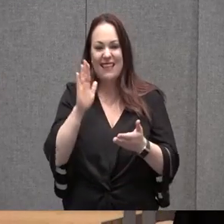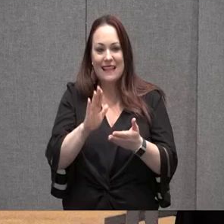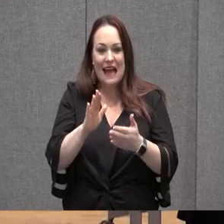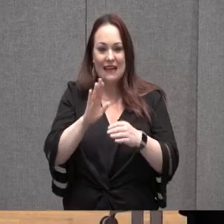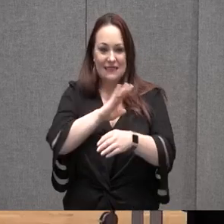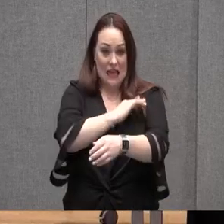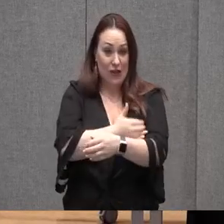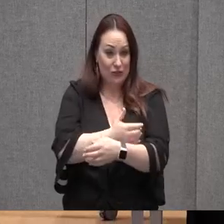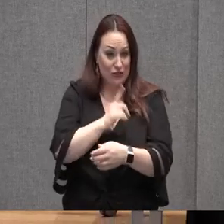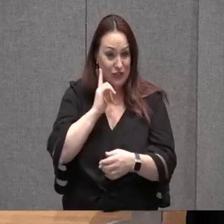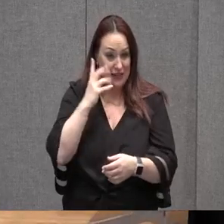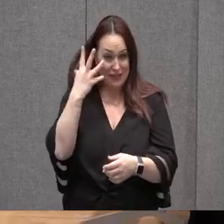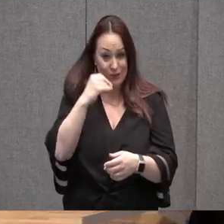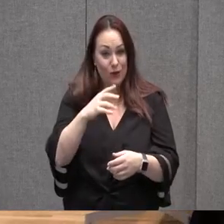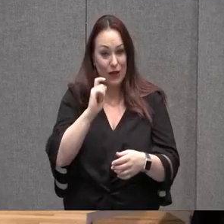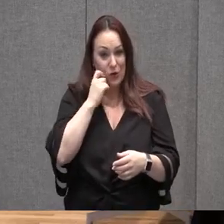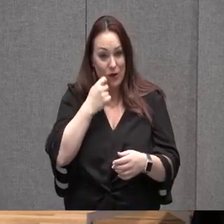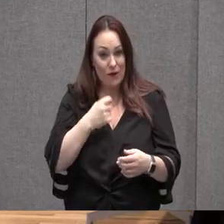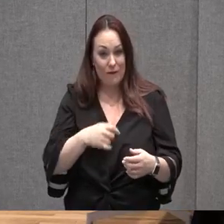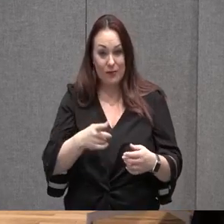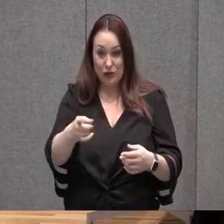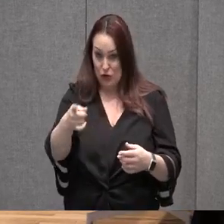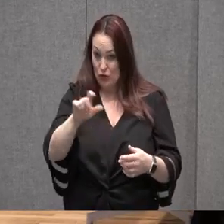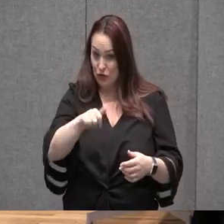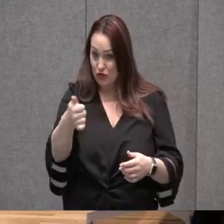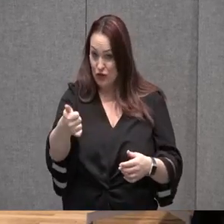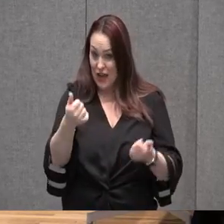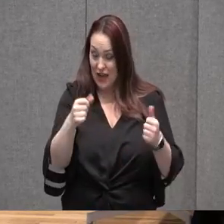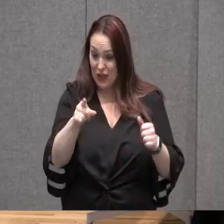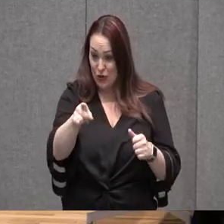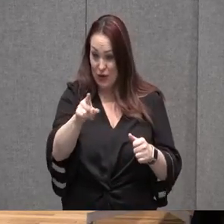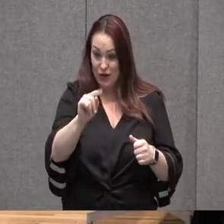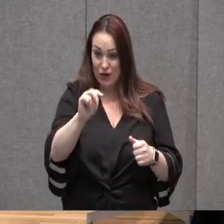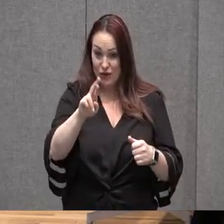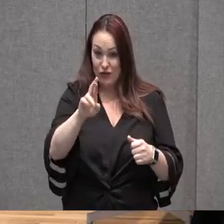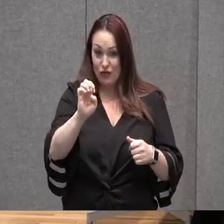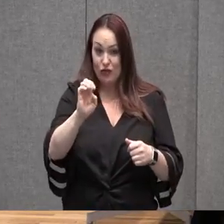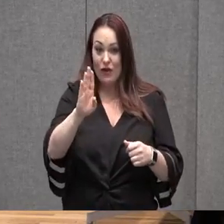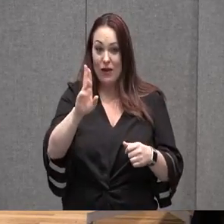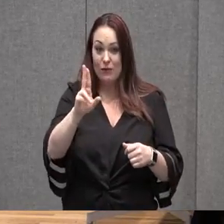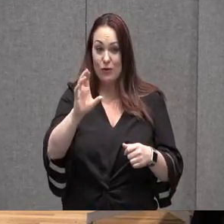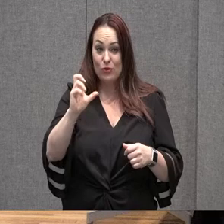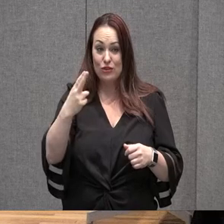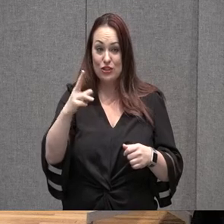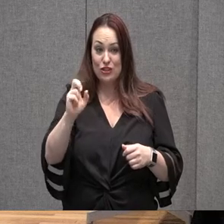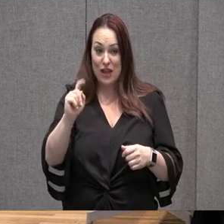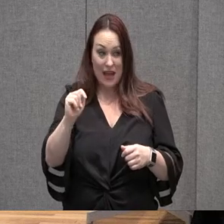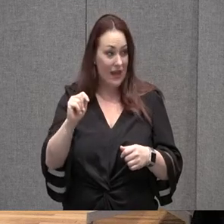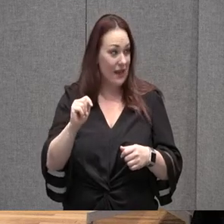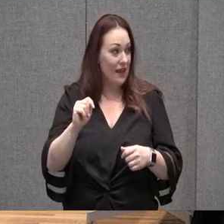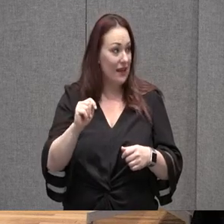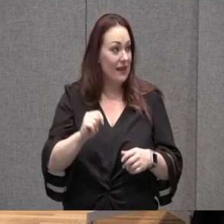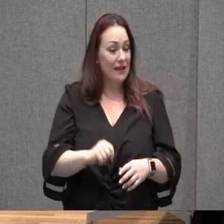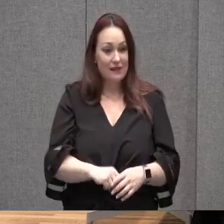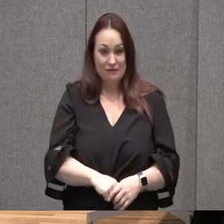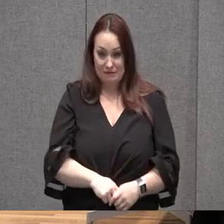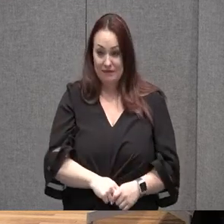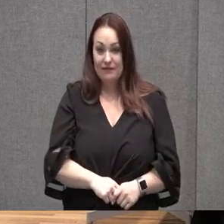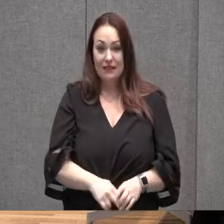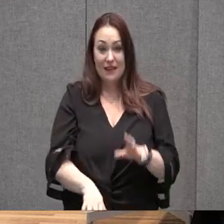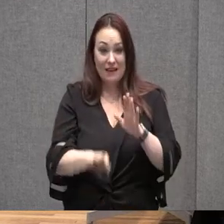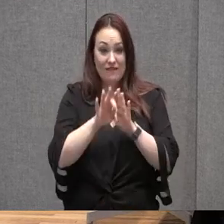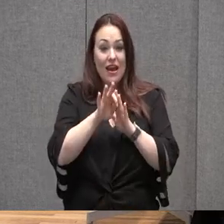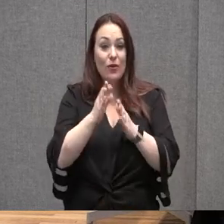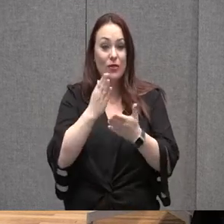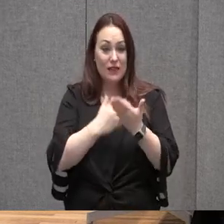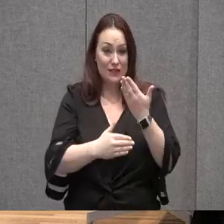energy. That's pretty cool. Very cool. Okay, you want to try your trebuchet? Well, yeah. And then I found these arms and I was